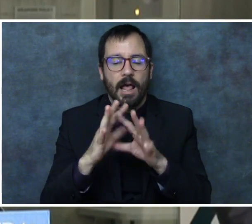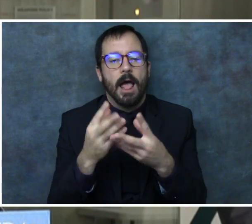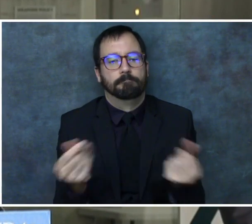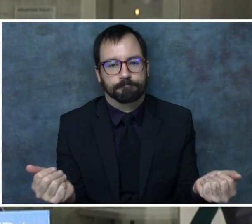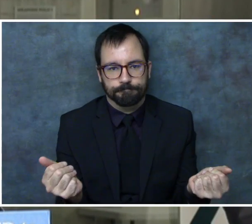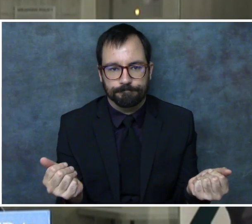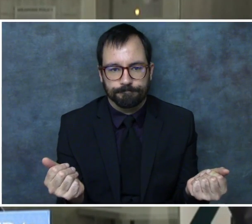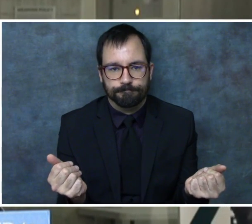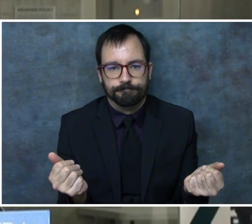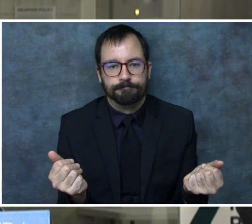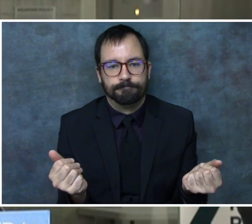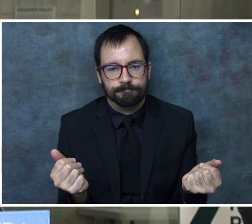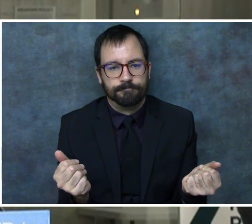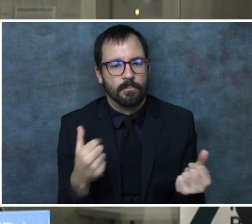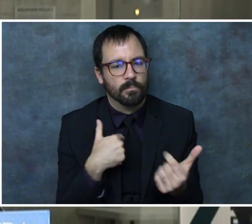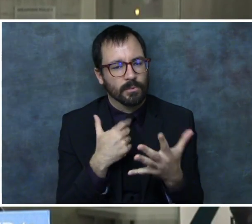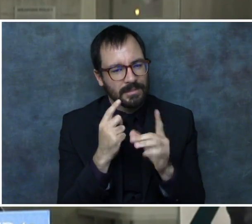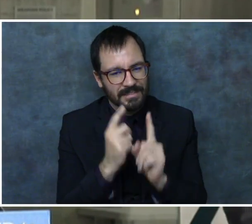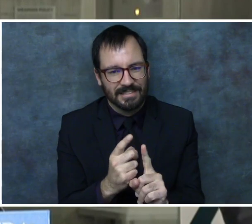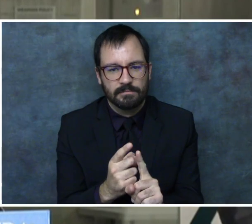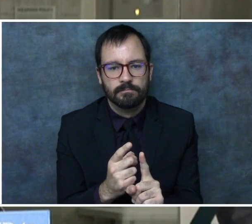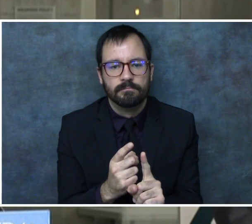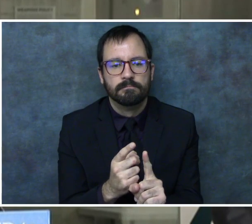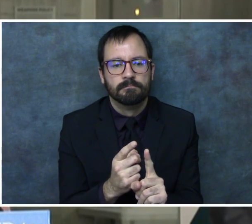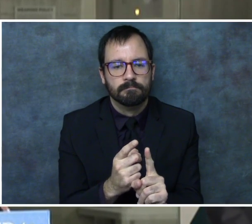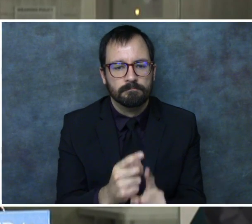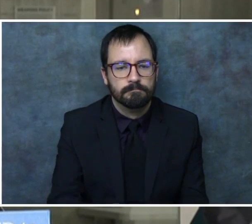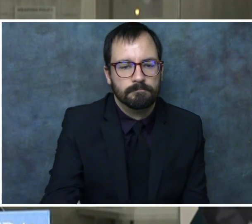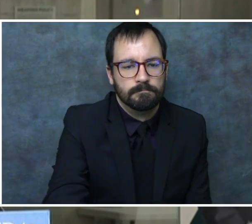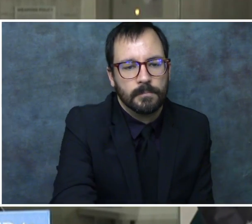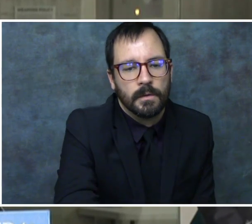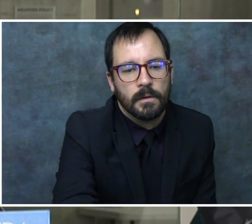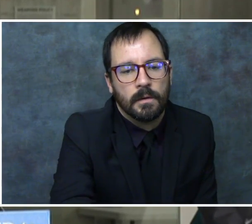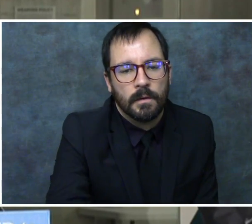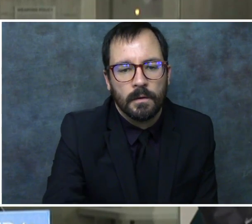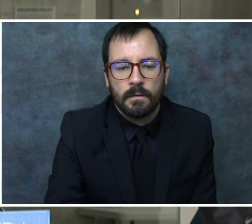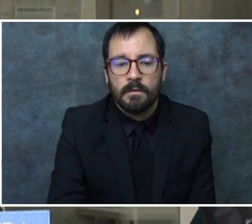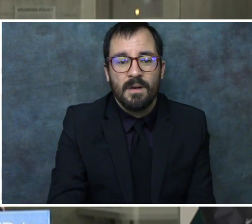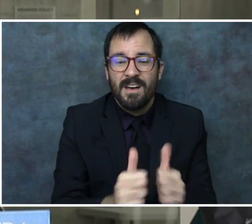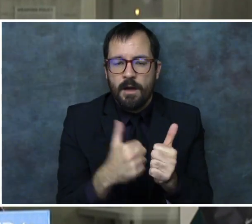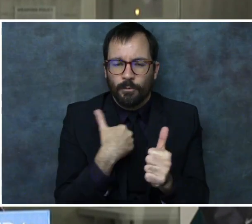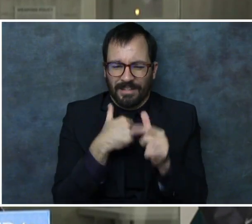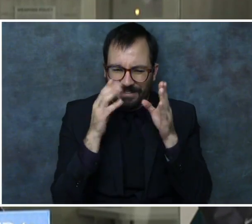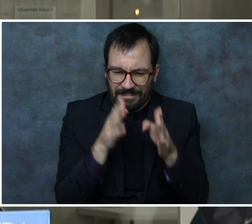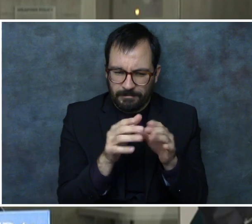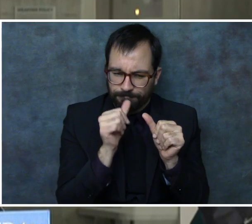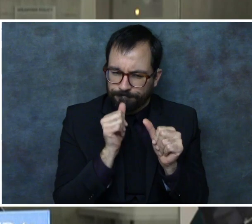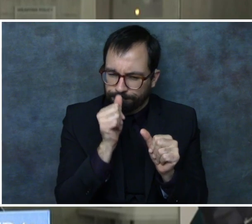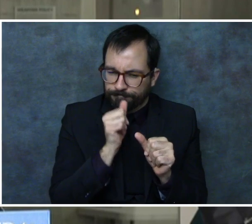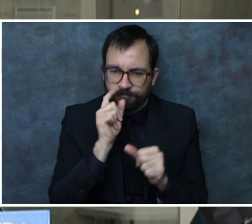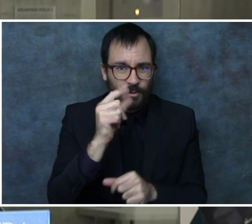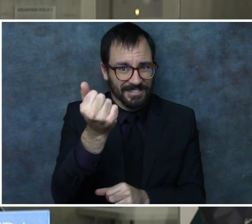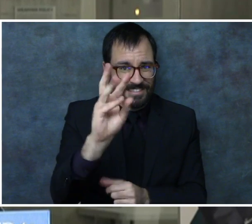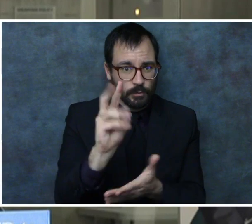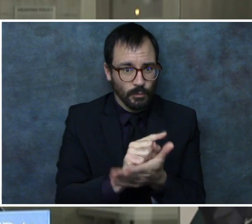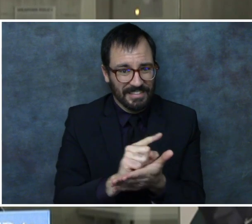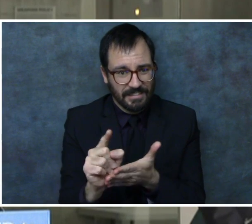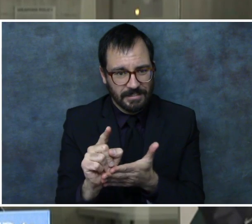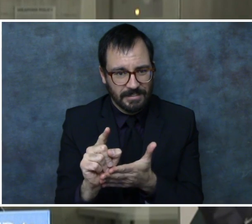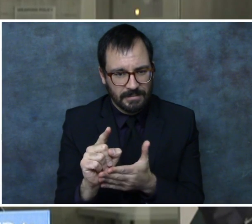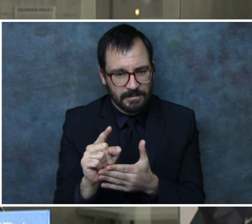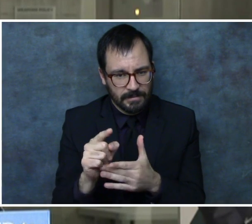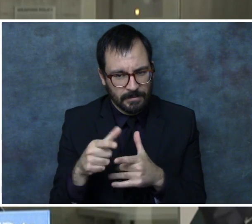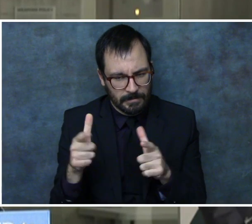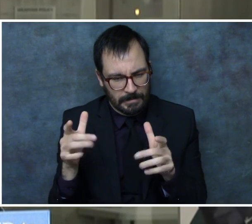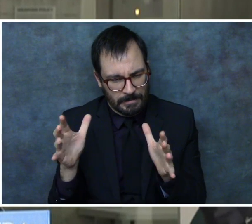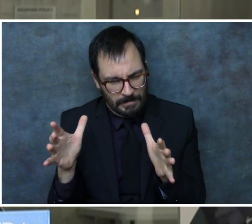out of that red zone. And the way we get out of that red zone is by us continuing to be disciplined. For 16 weeks, a lot of people have